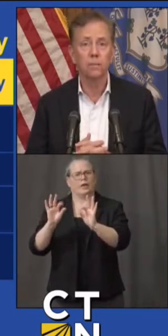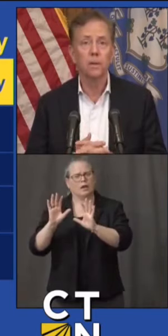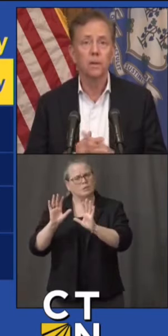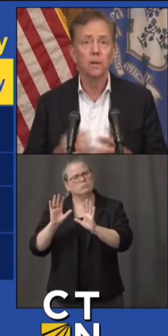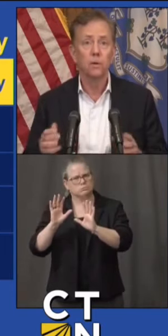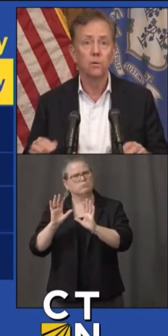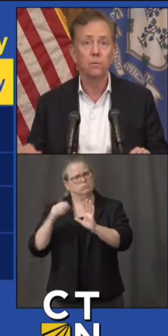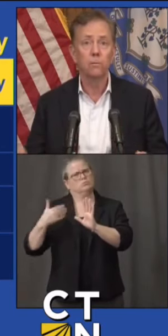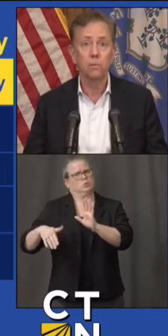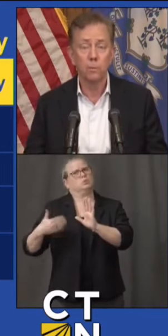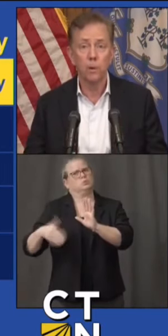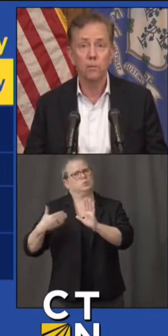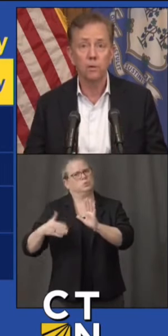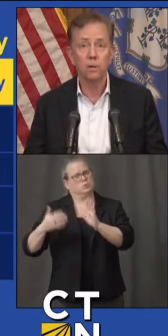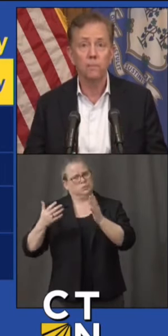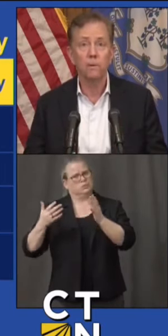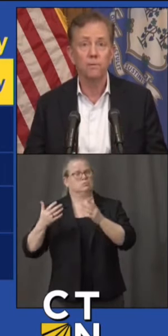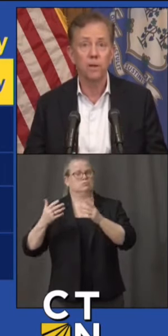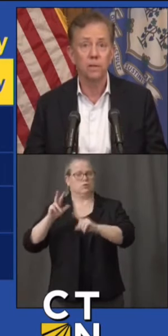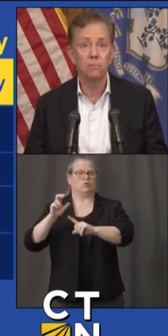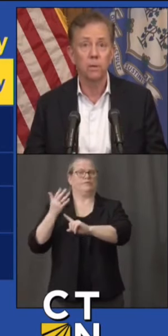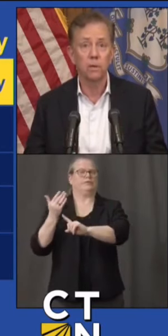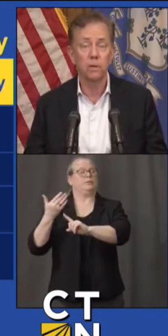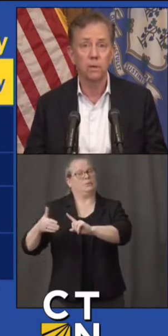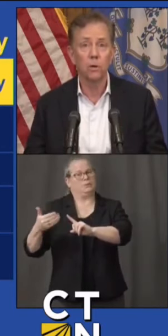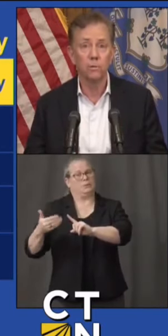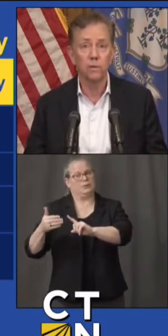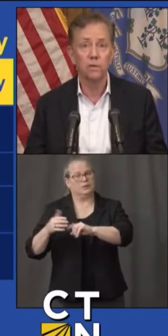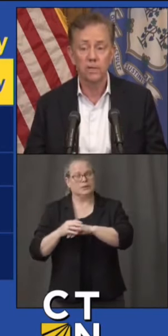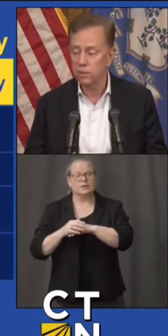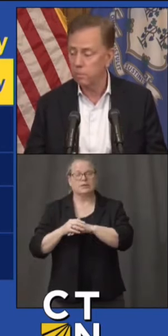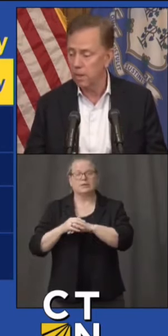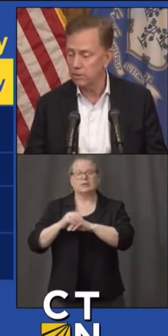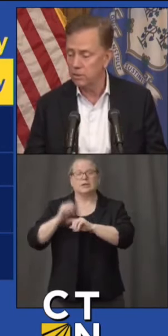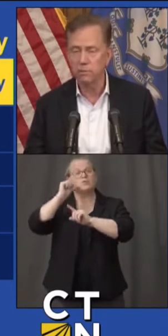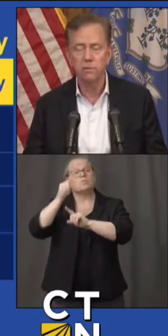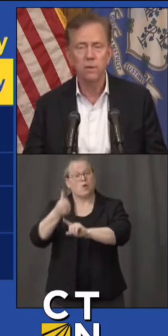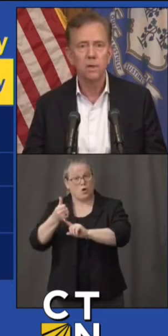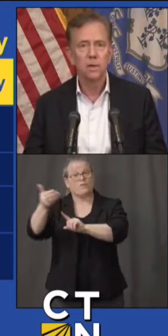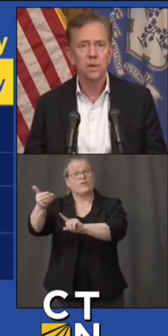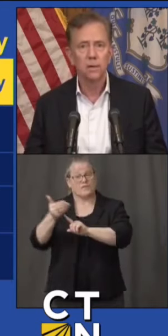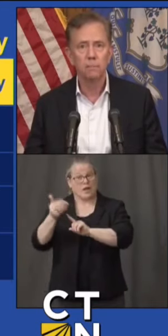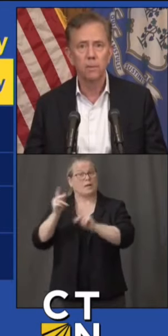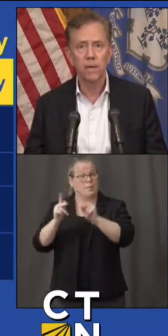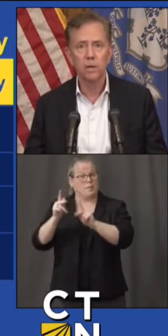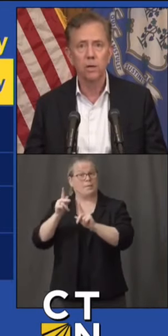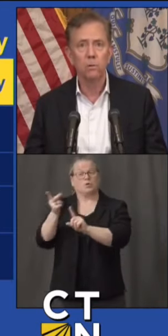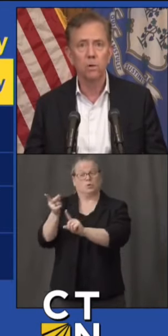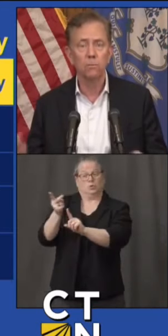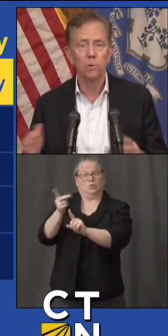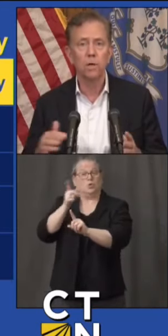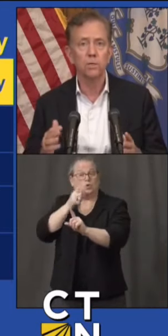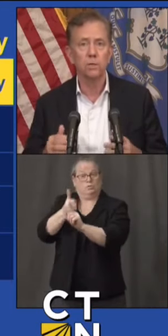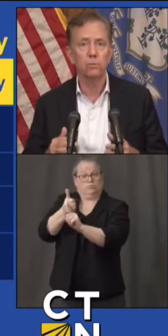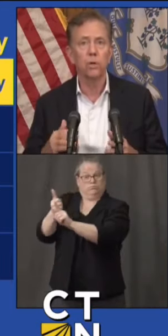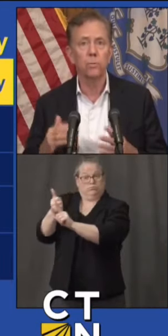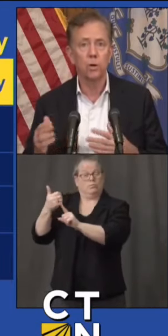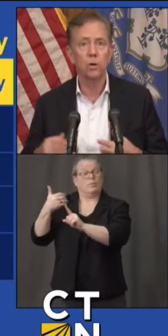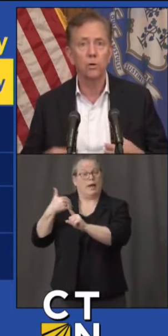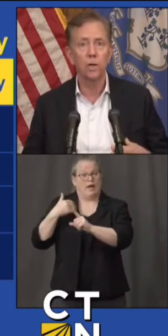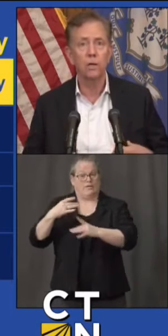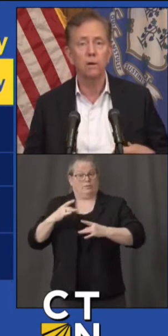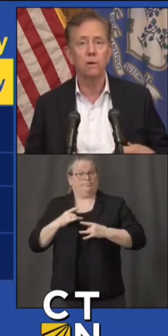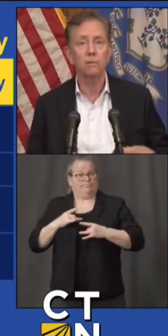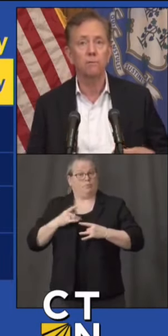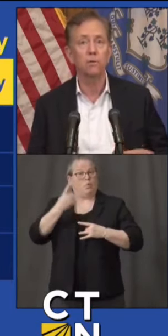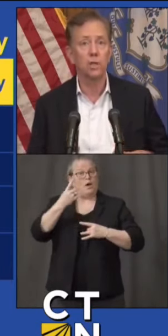come who were both afflicted with COVID, tested positive. You may know one is Rudy